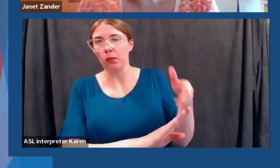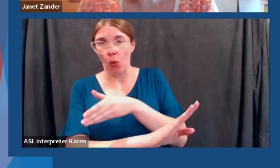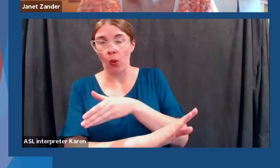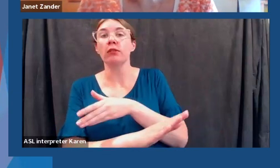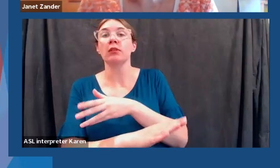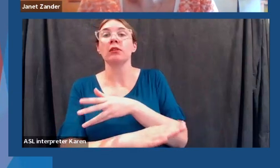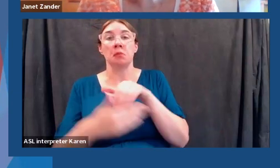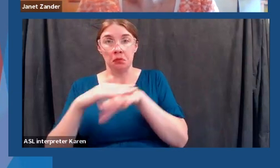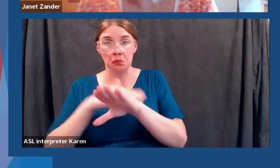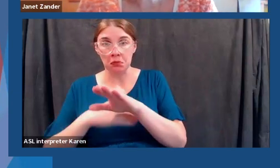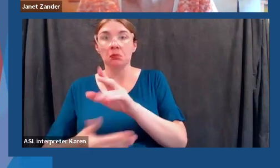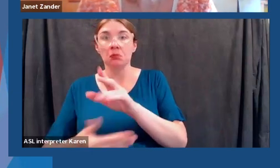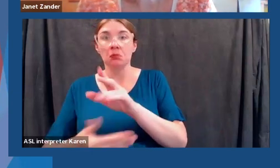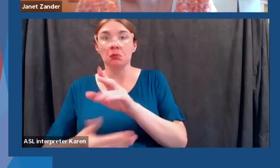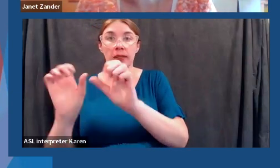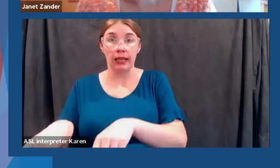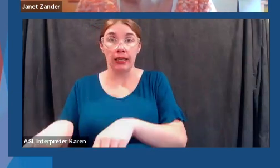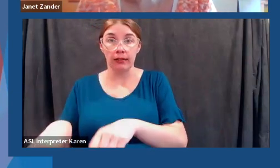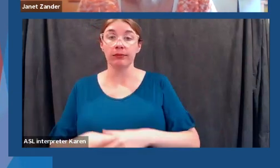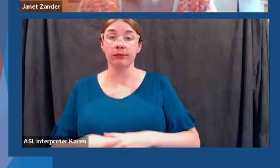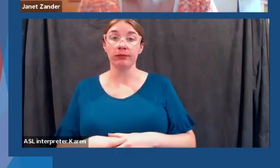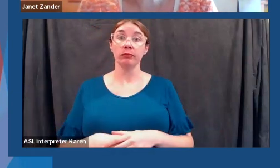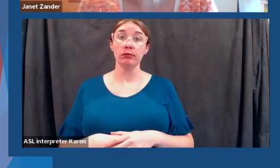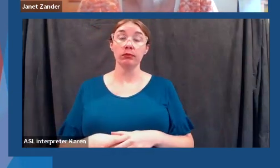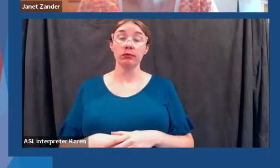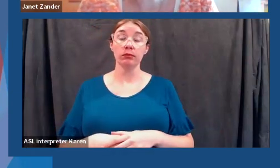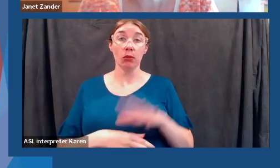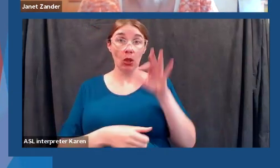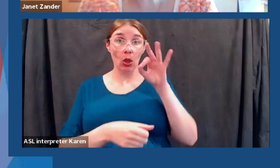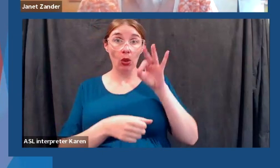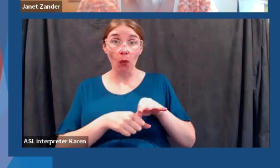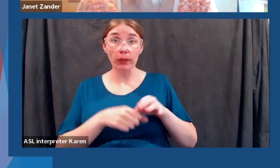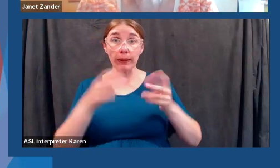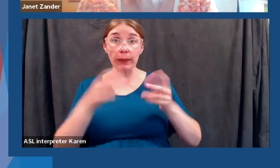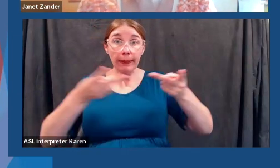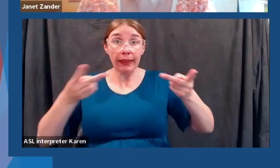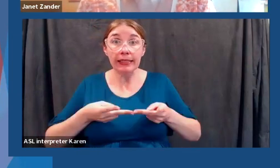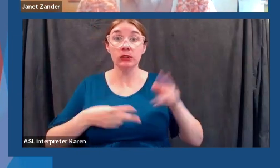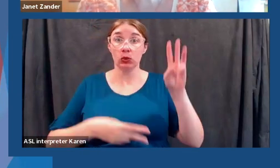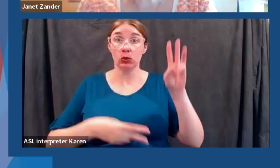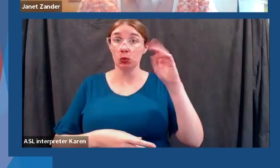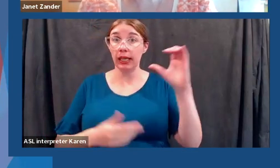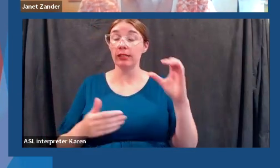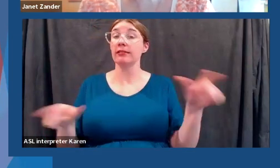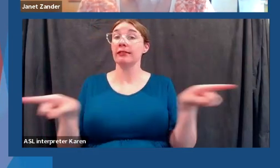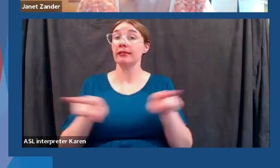If they're voting at their polling place, Wisconsin has a day of voting registration or at the poll registration, so they